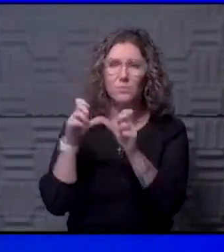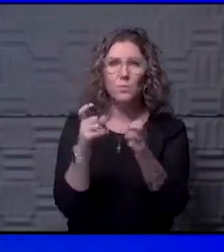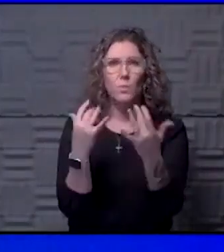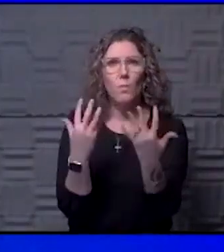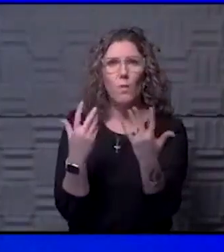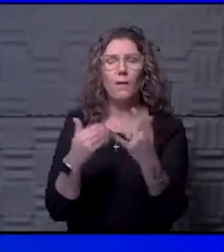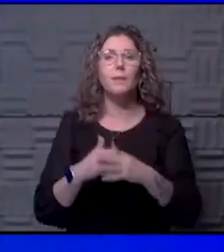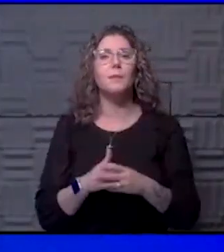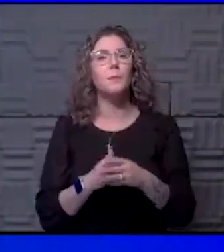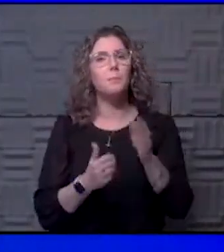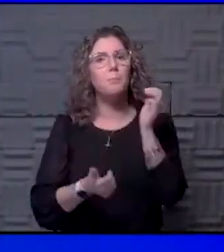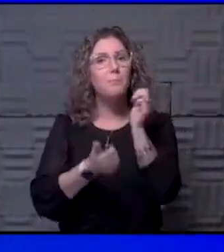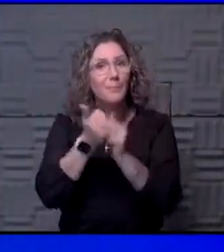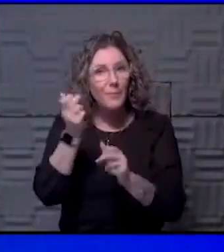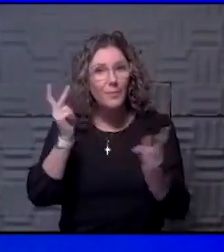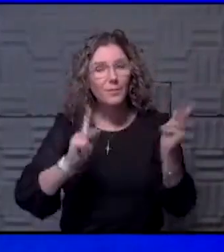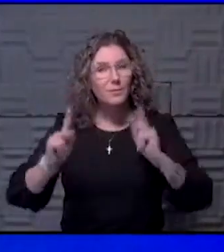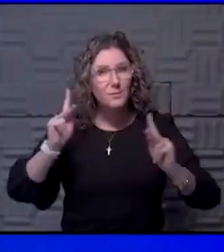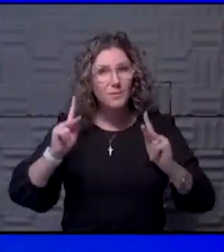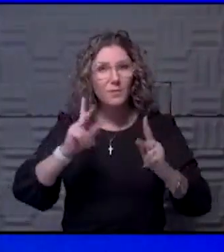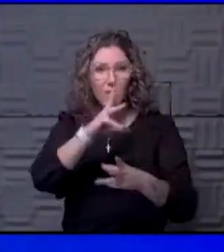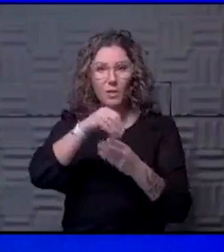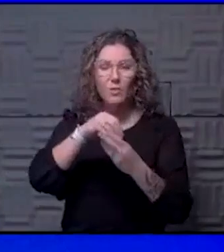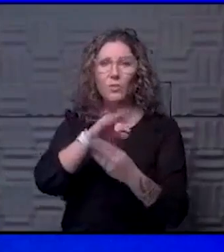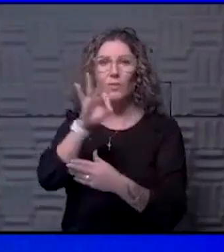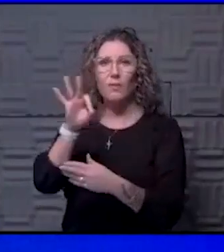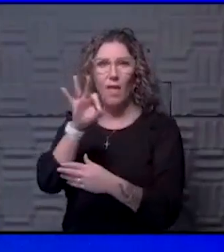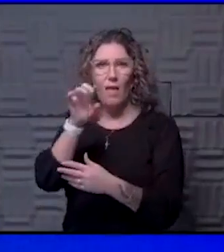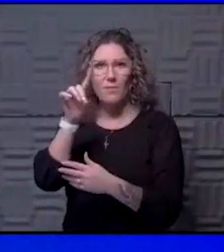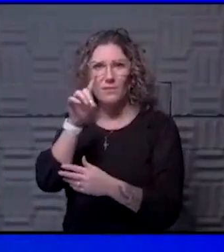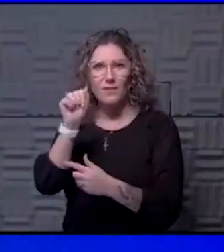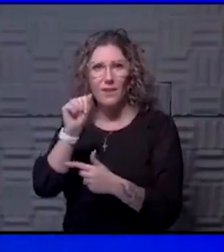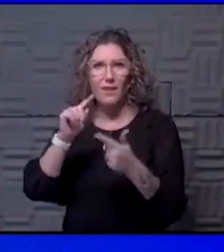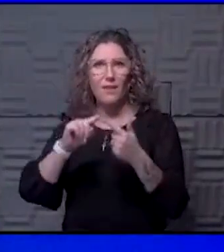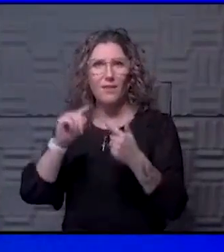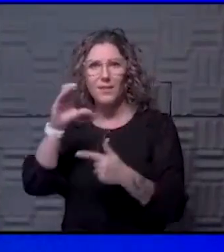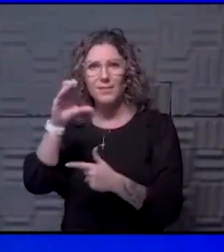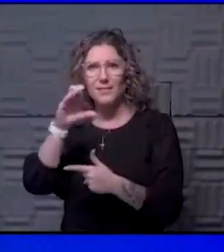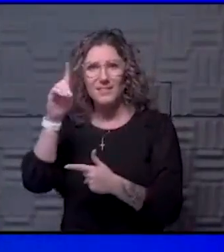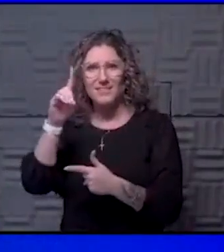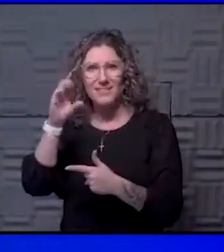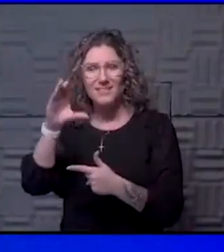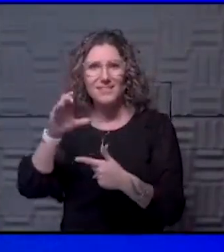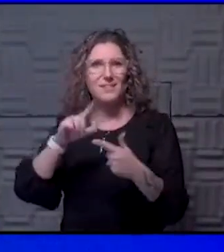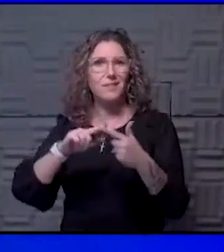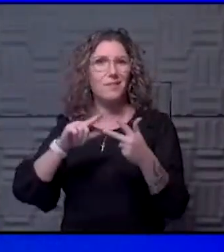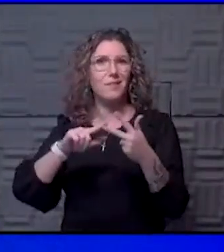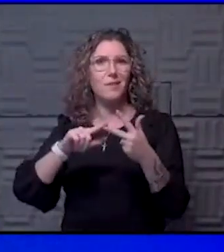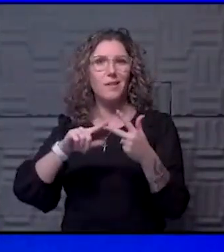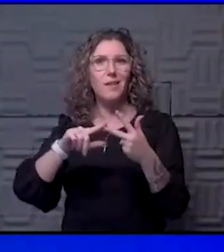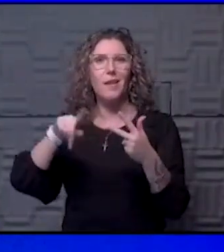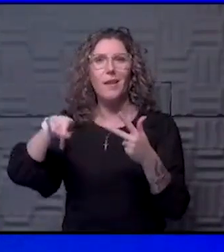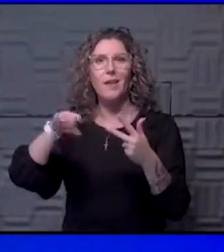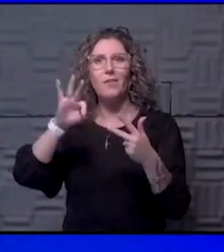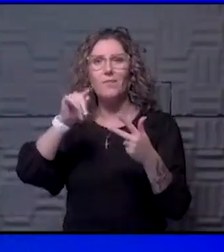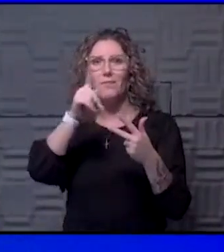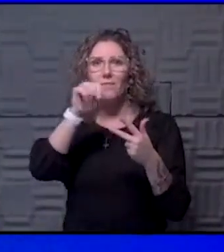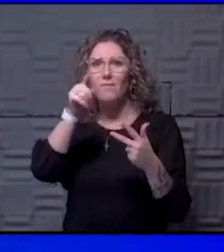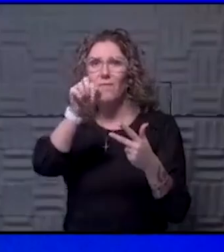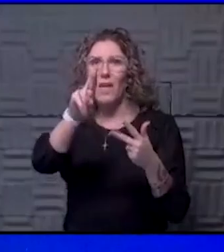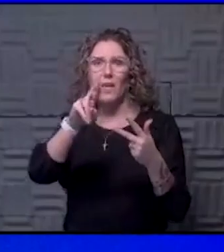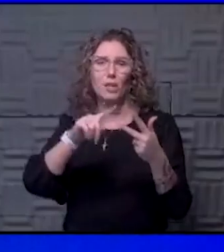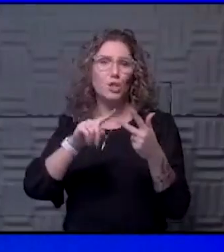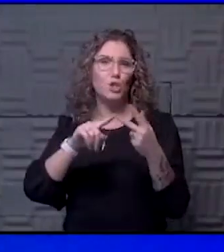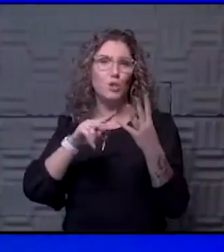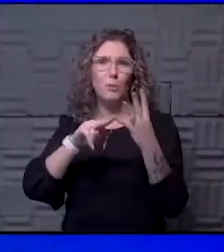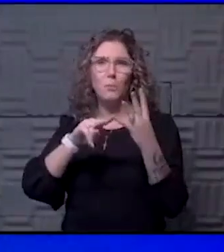But most people, including the FDA, CDC, obviously Pfizer and Moderna, are hoping and believing it's going to be more than that